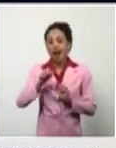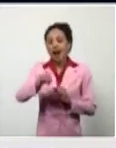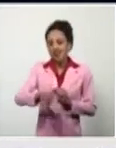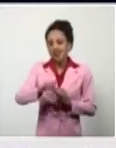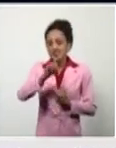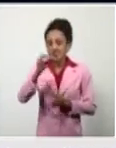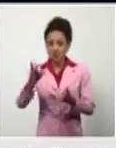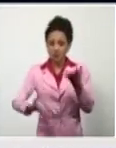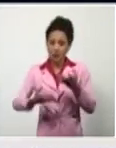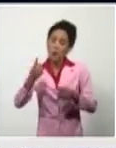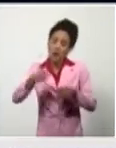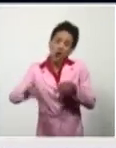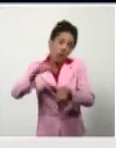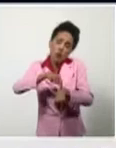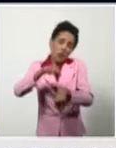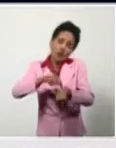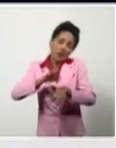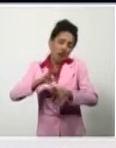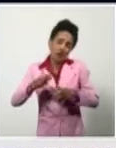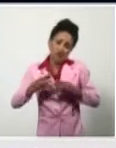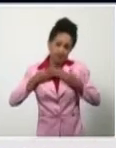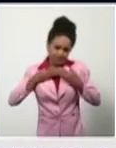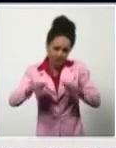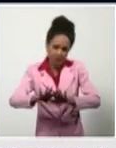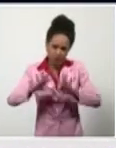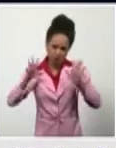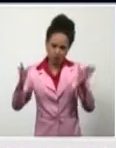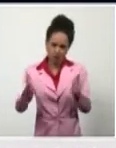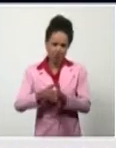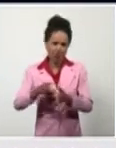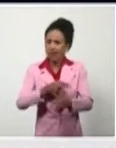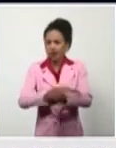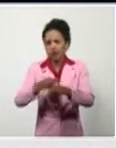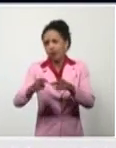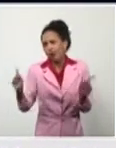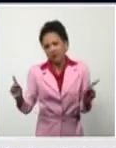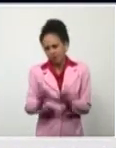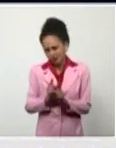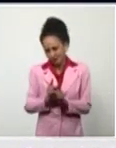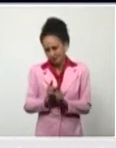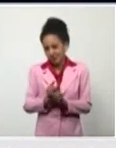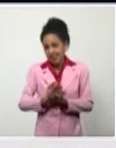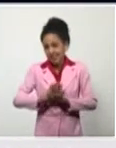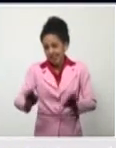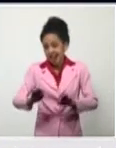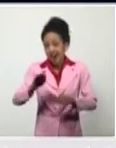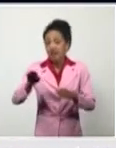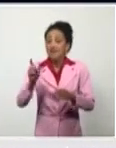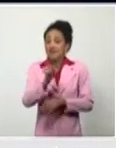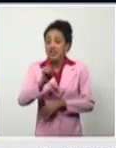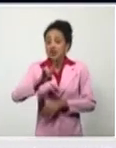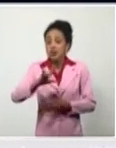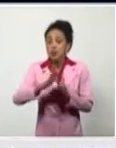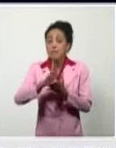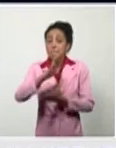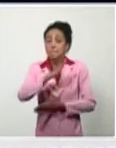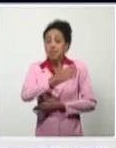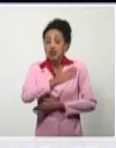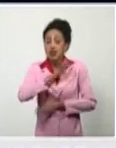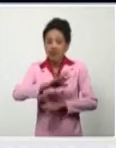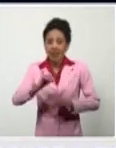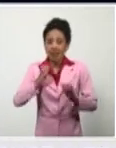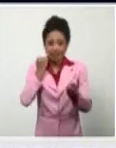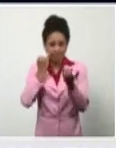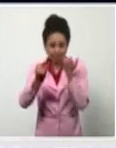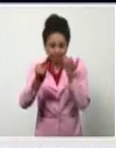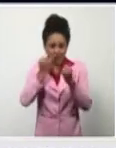happen. And to make a long story short, by March 9th, as a result of the celebration of this workshop